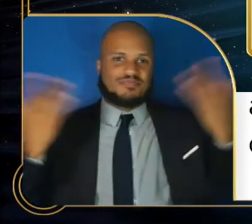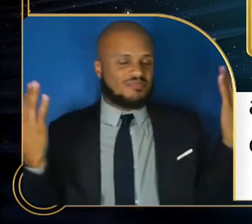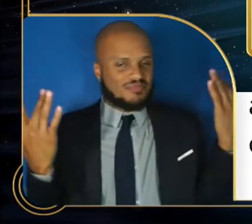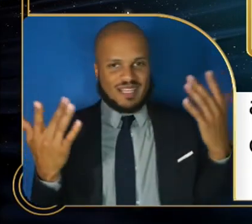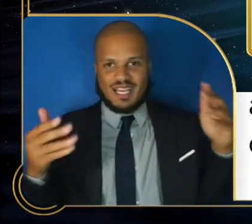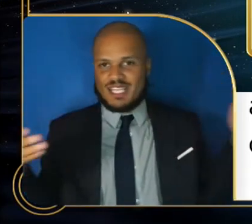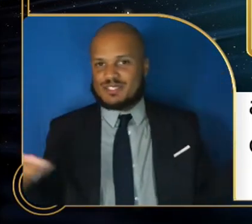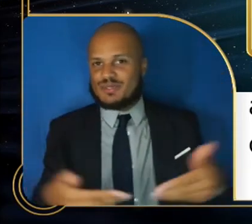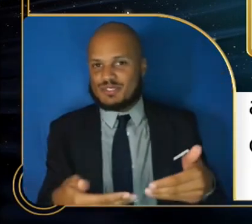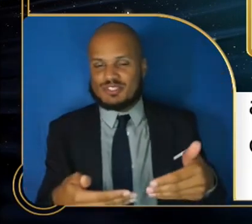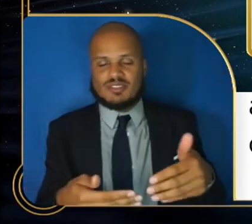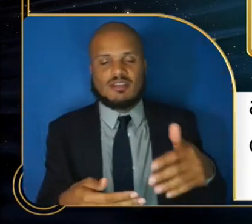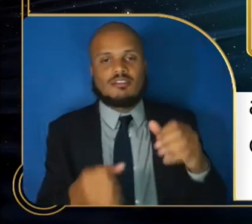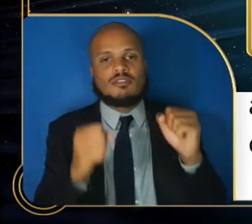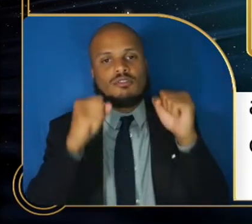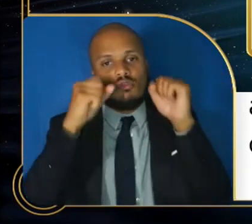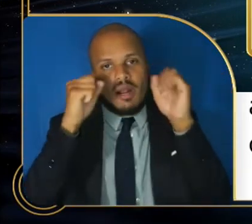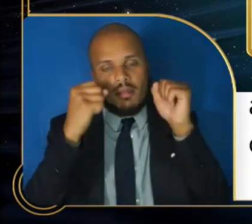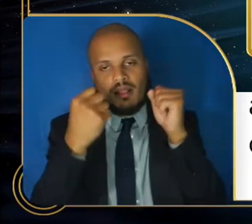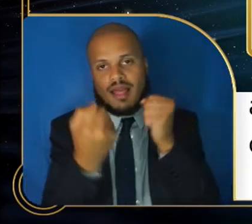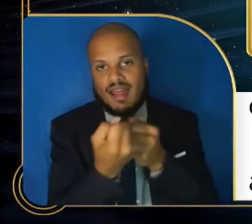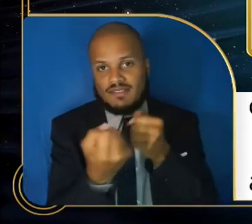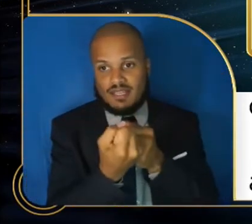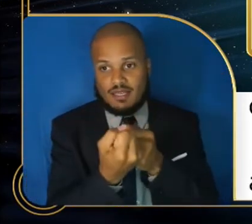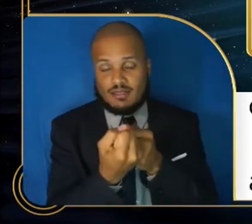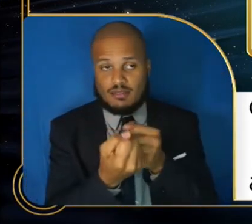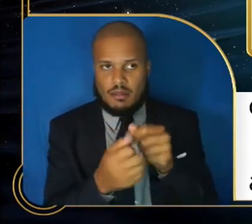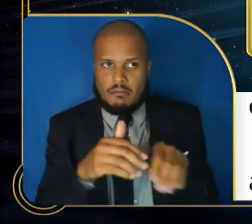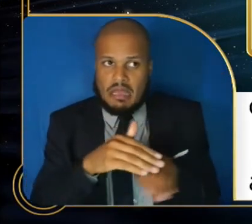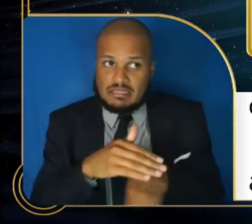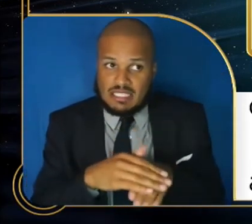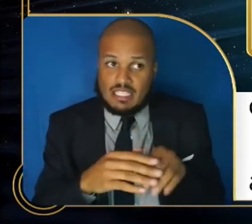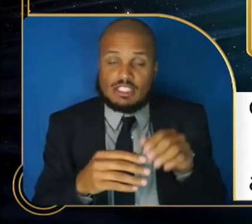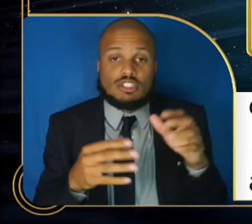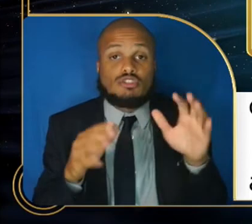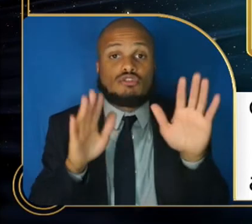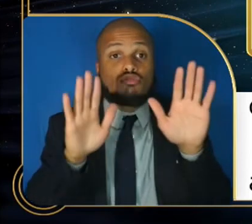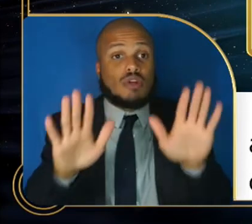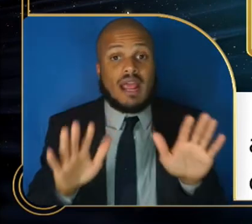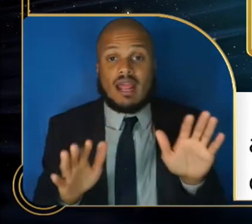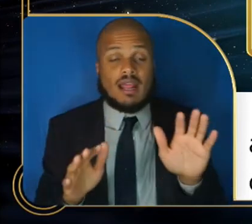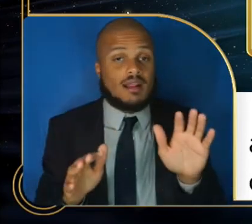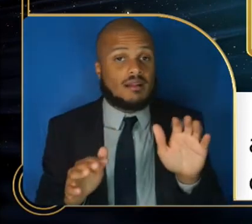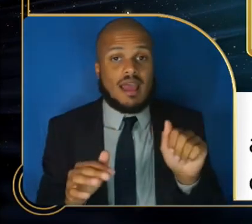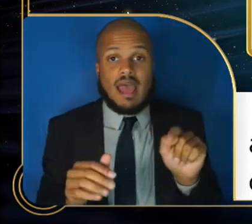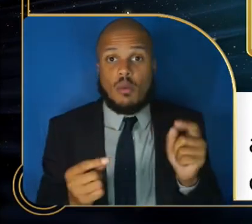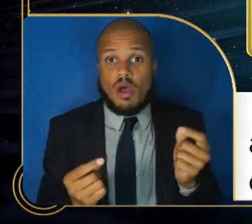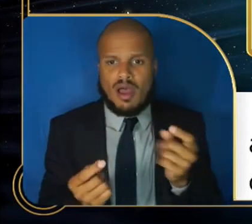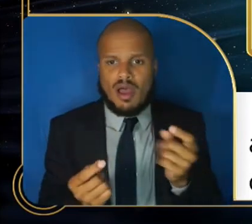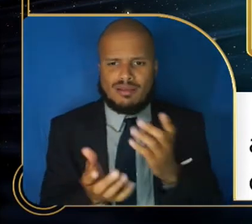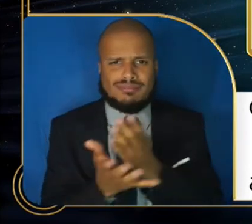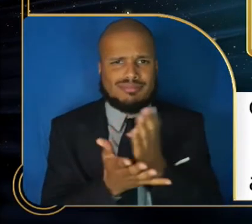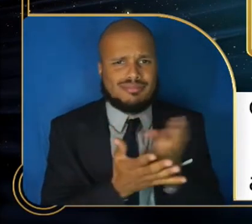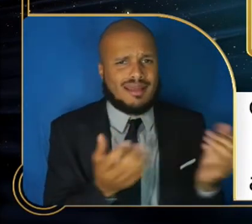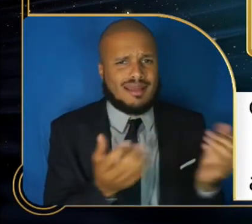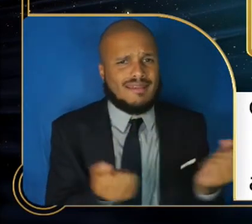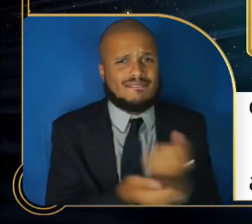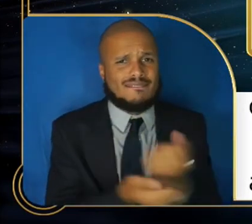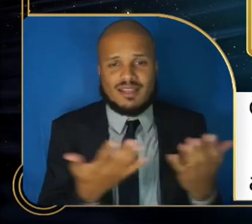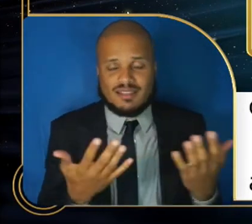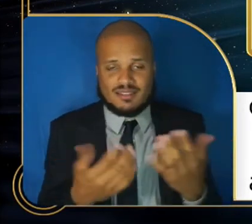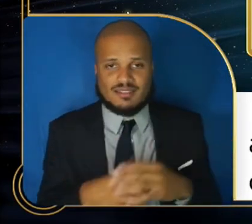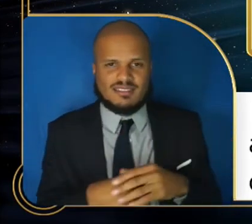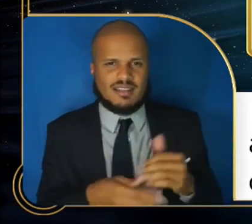an incredible advocate that basically is great at all the above and helped our mental health movement in the athletic space and the nation